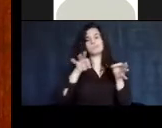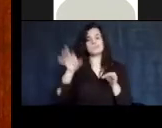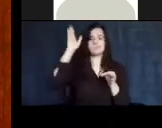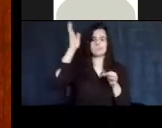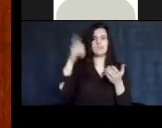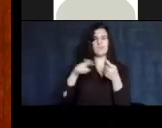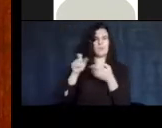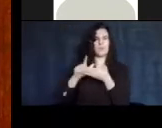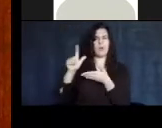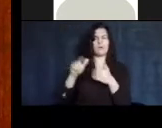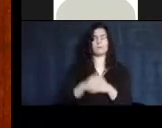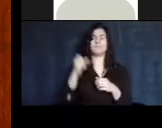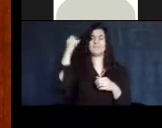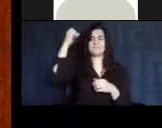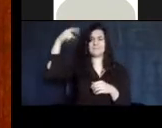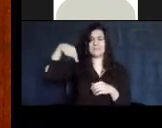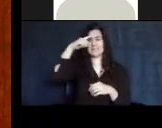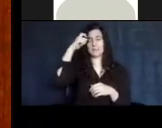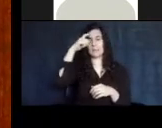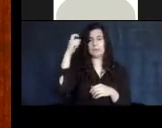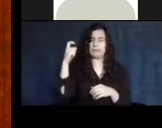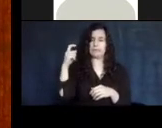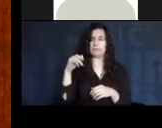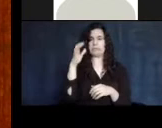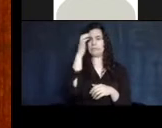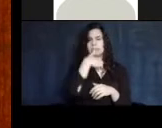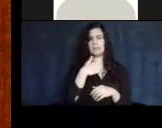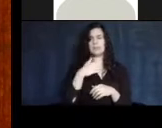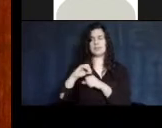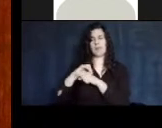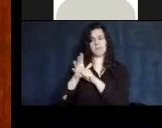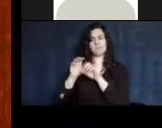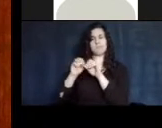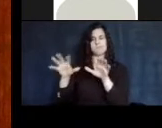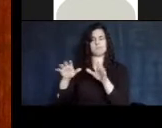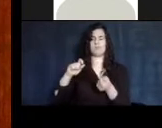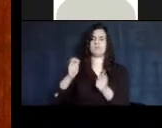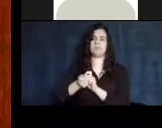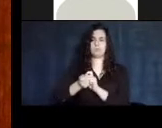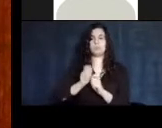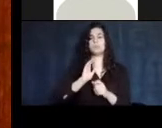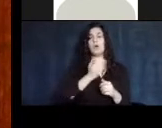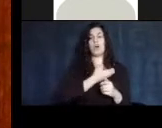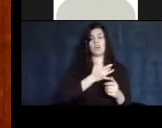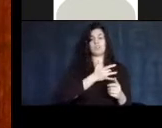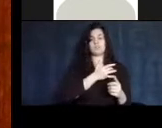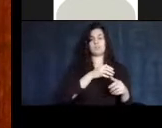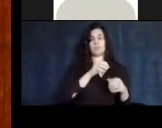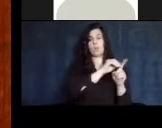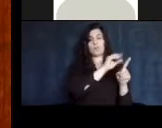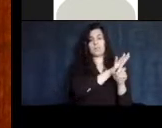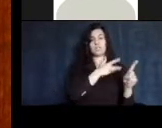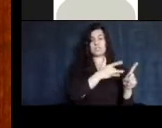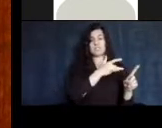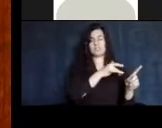on with the COVID-19, we have moved all of our in-person orientation